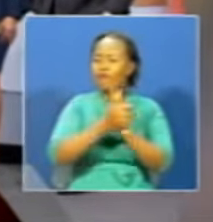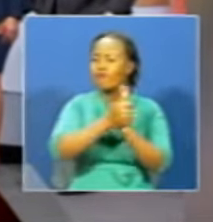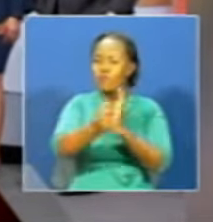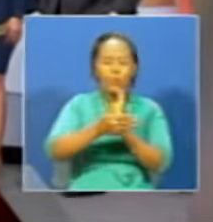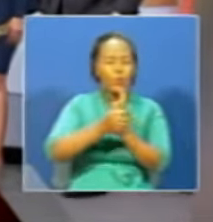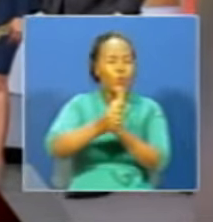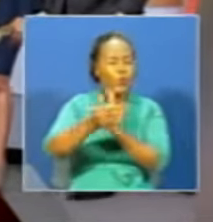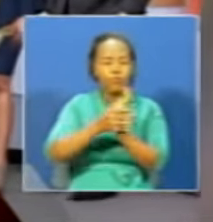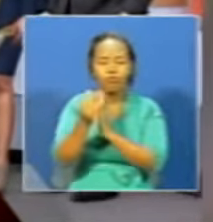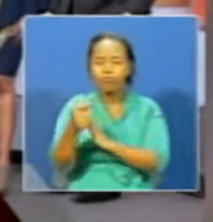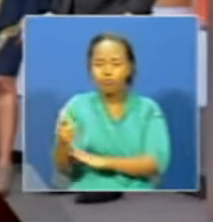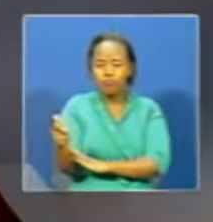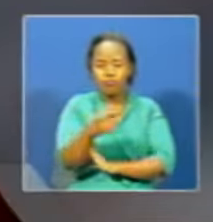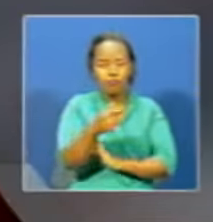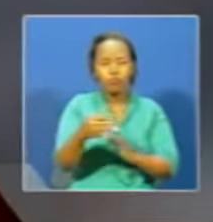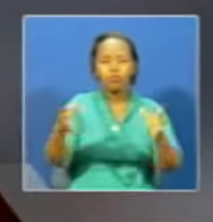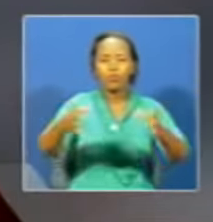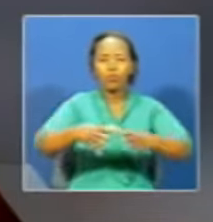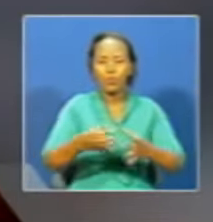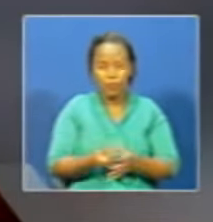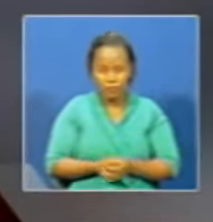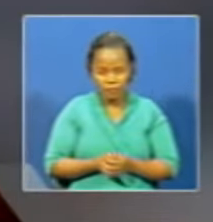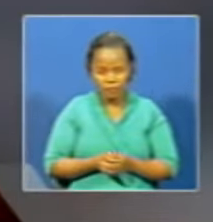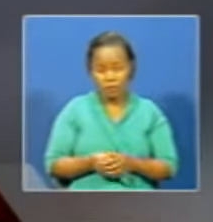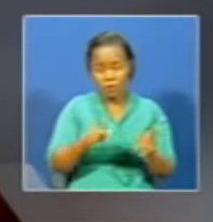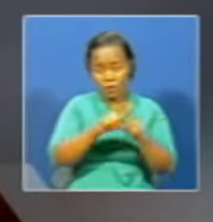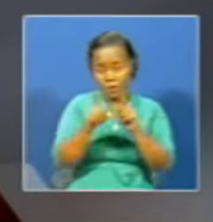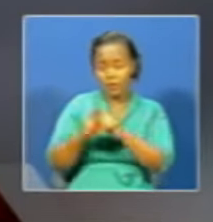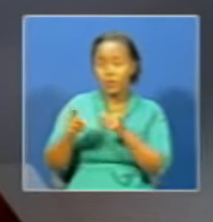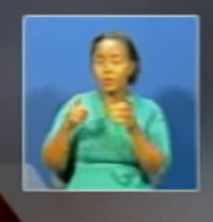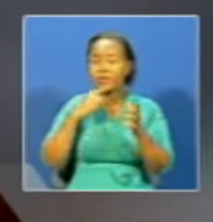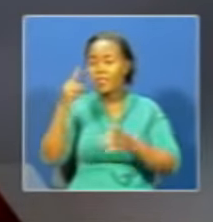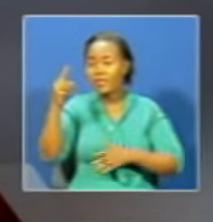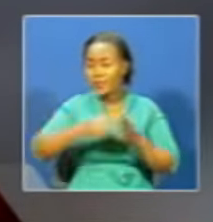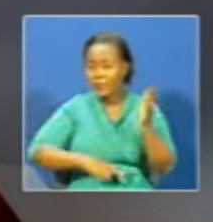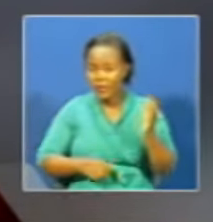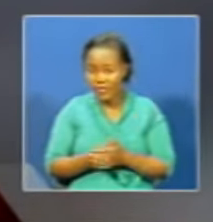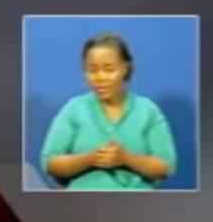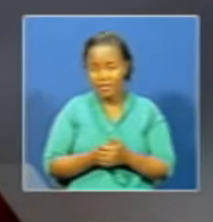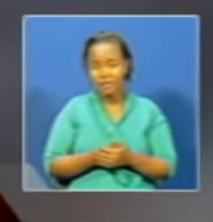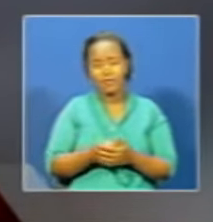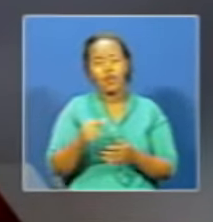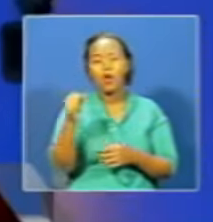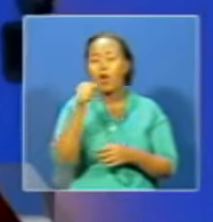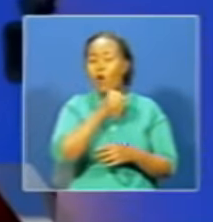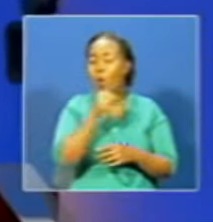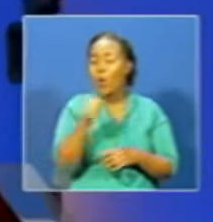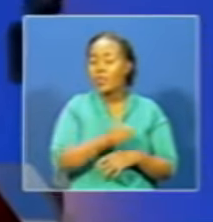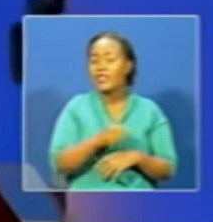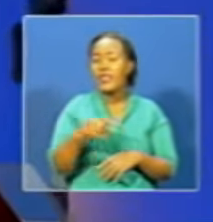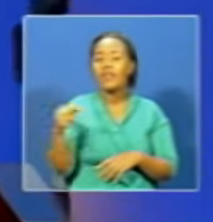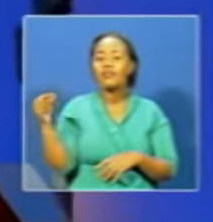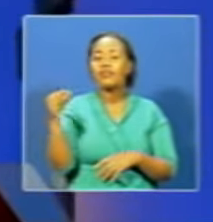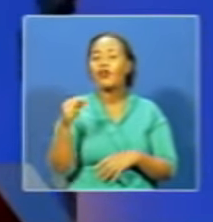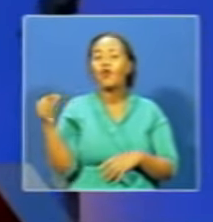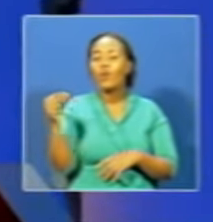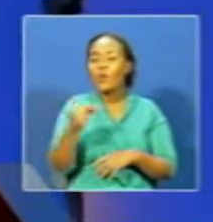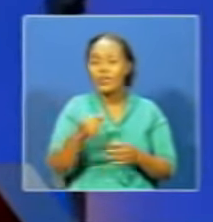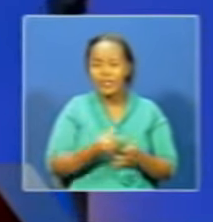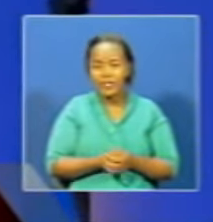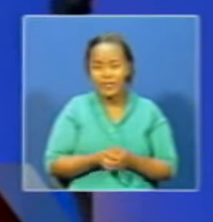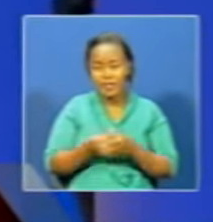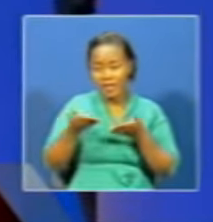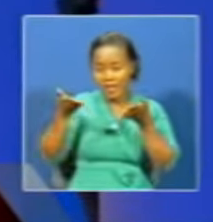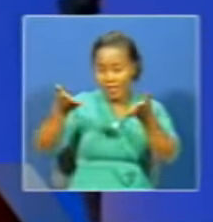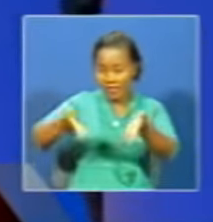draw you close. And as the saying goes, old is gold. And this